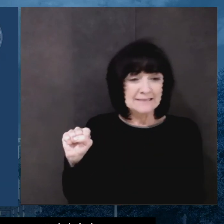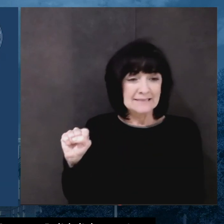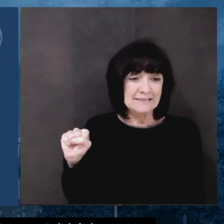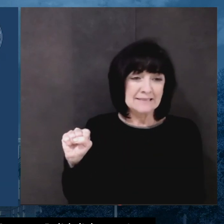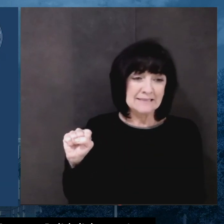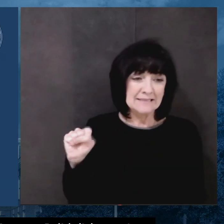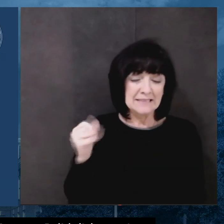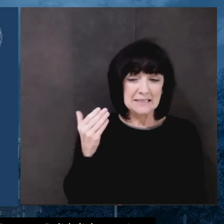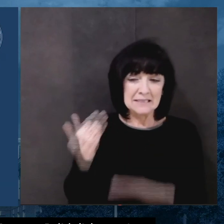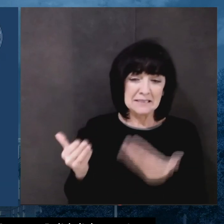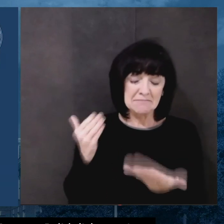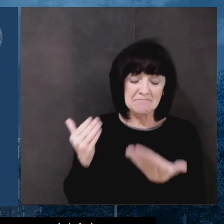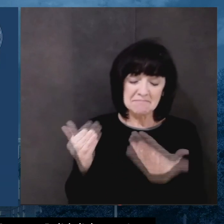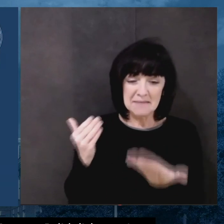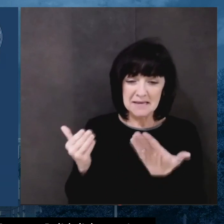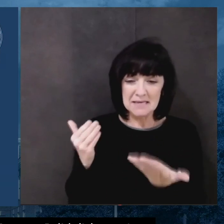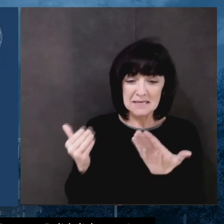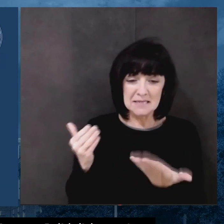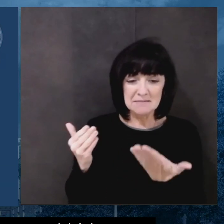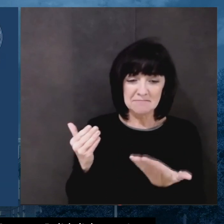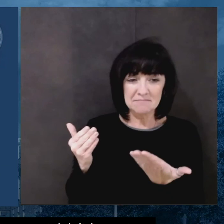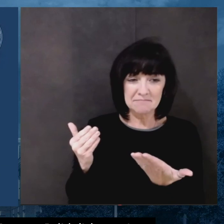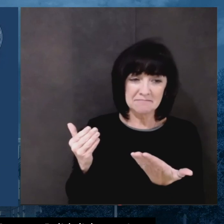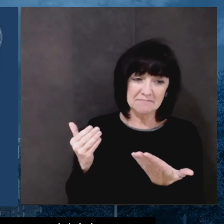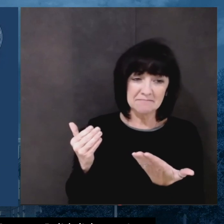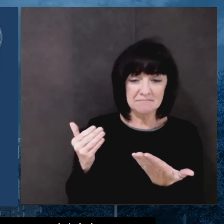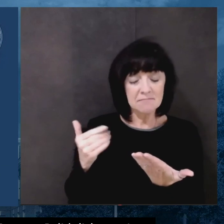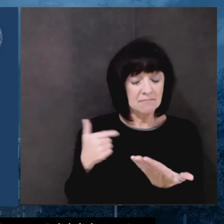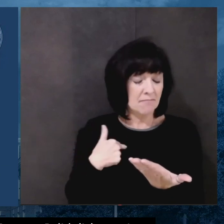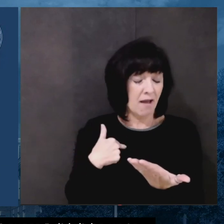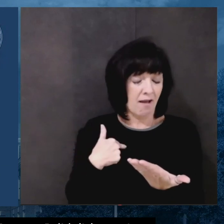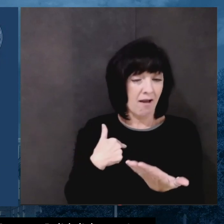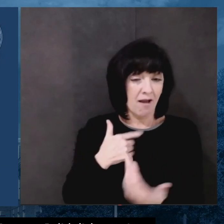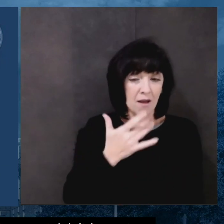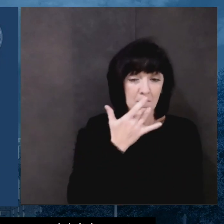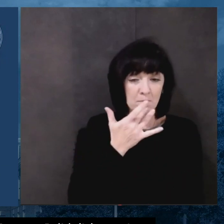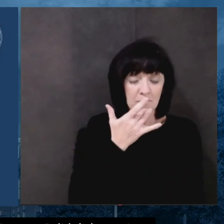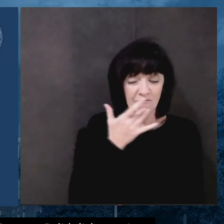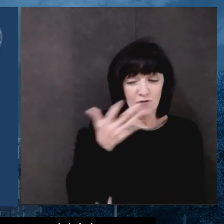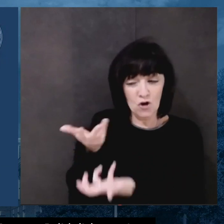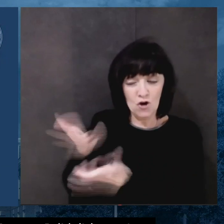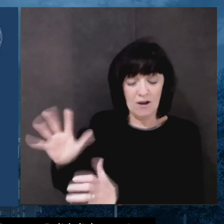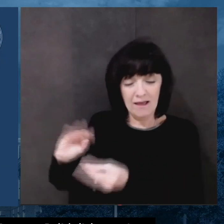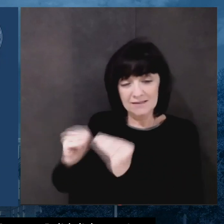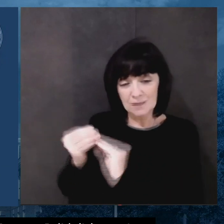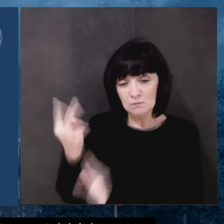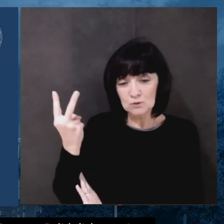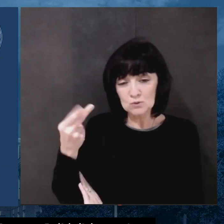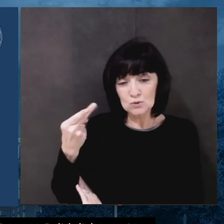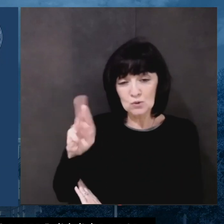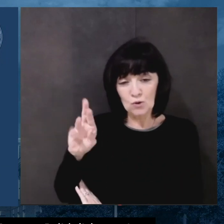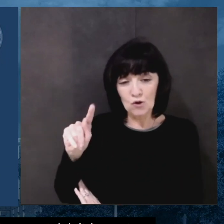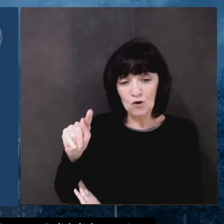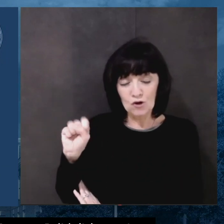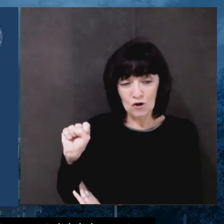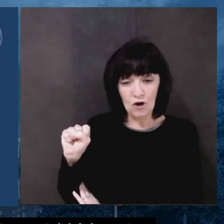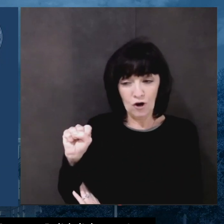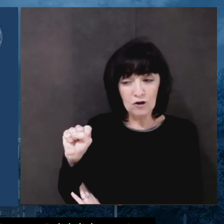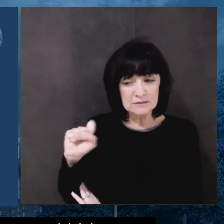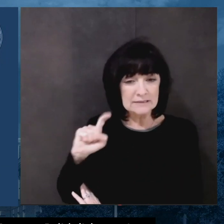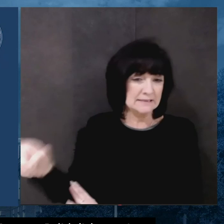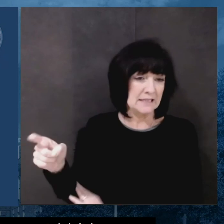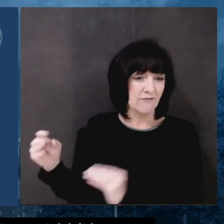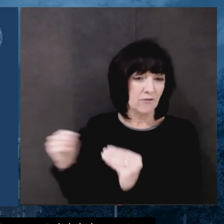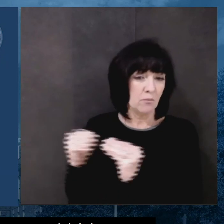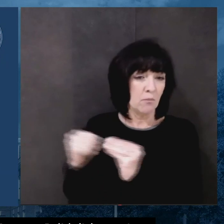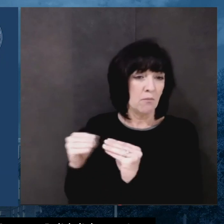his backup, Jalen, get a little bit more playing time, particularly now since I guess